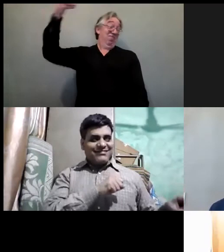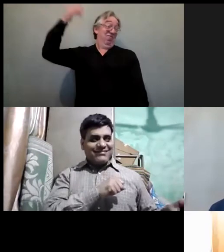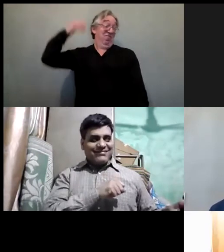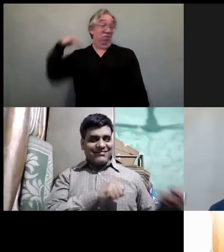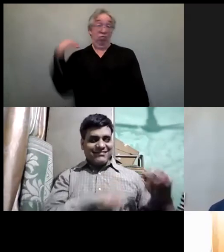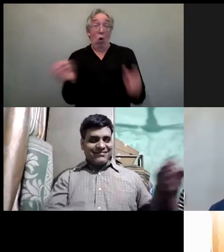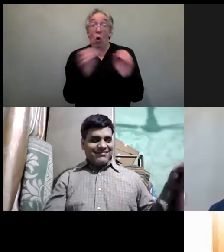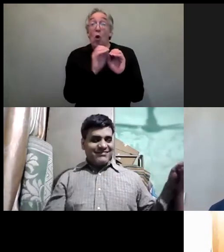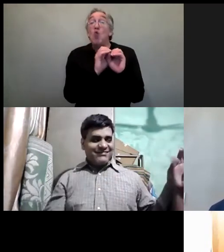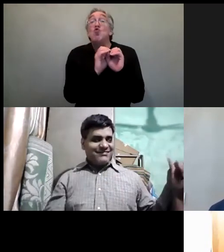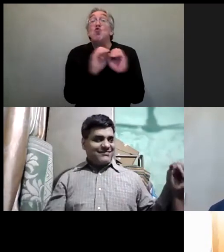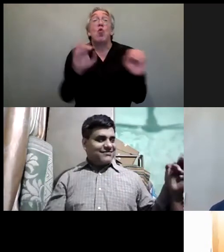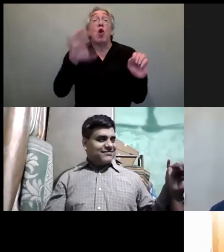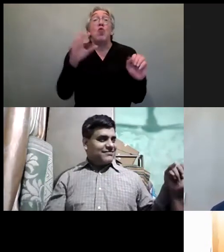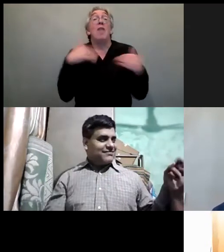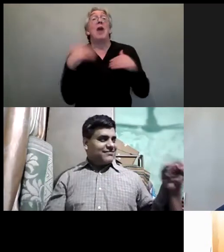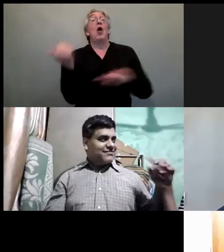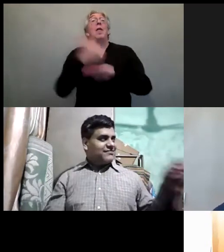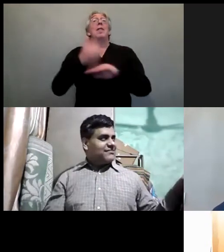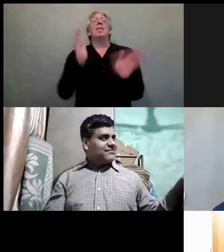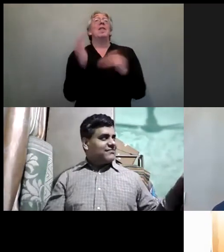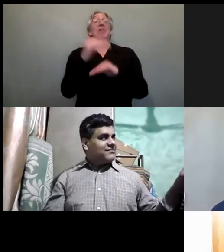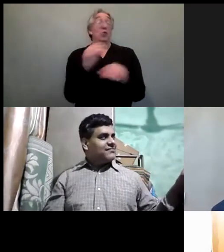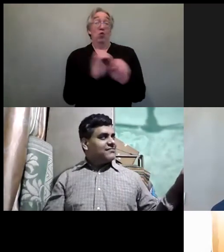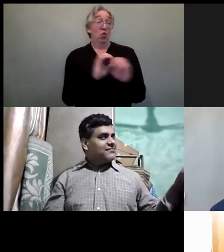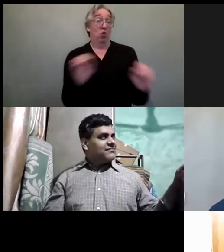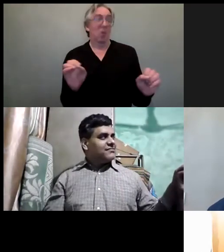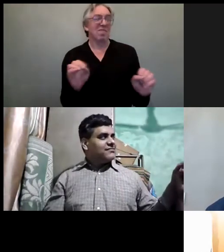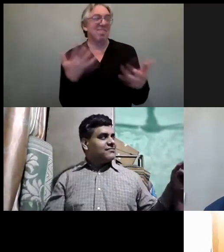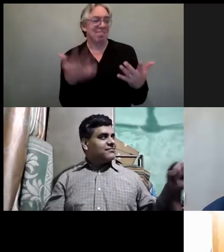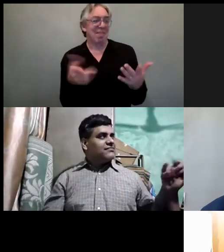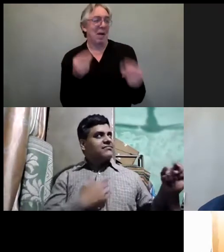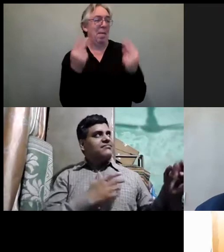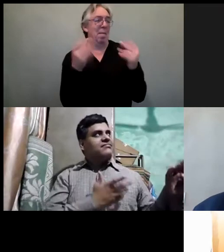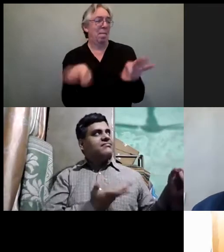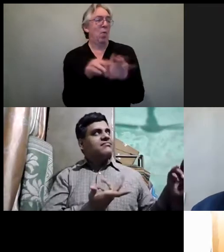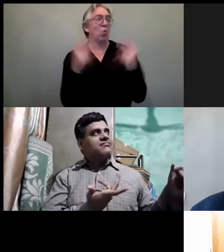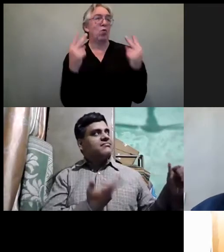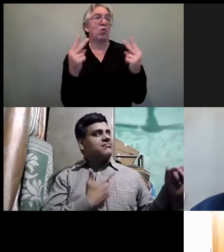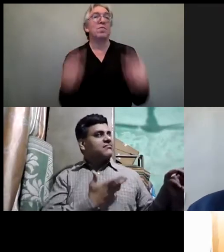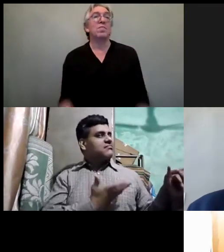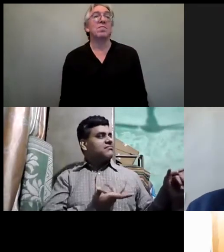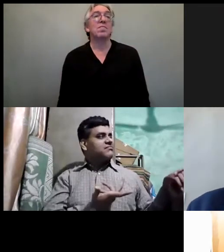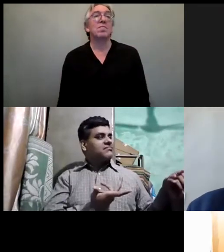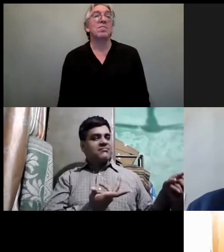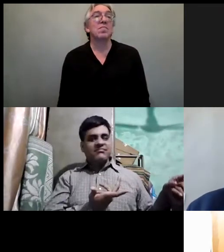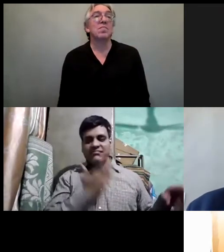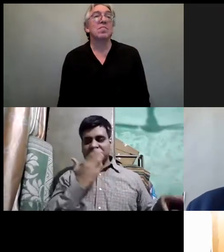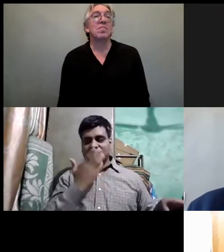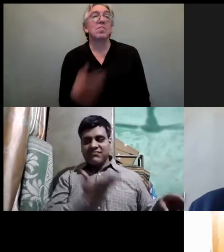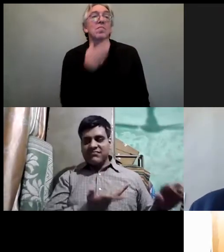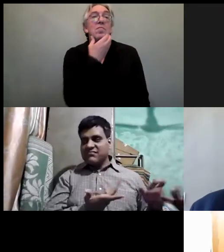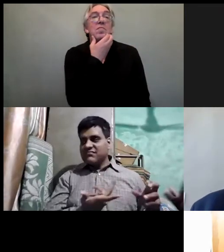legal foundation to do so. Similarly, we see international digital